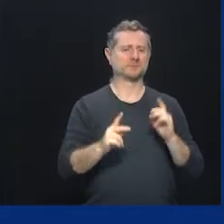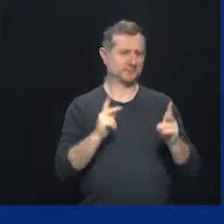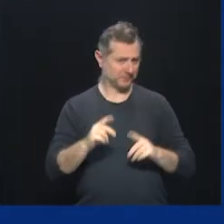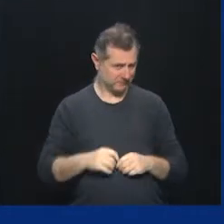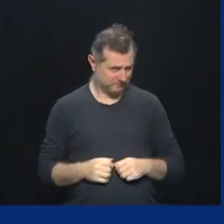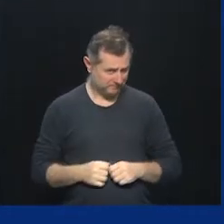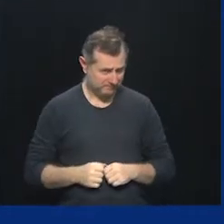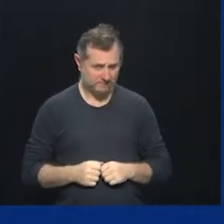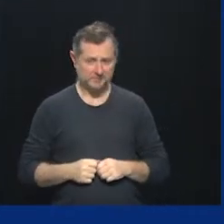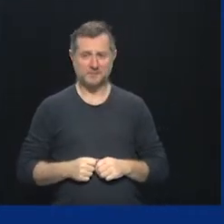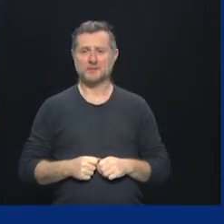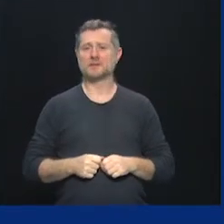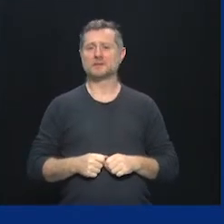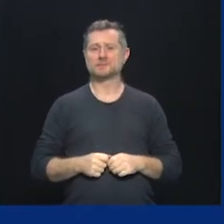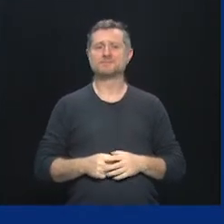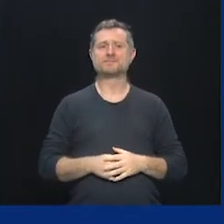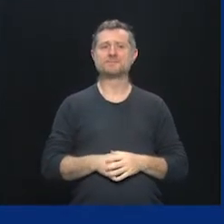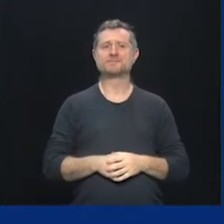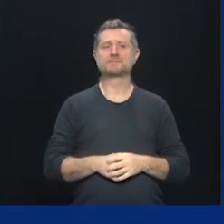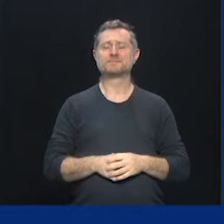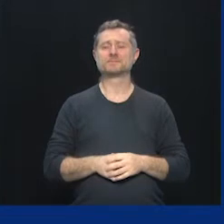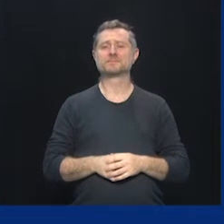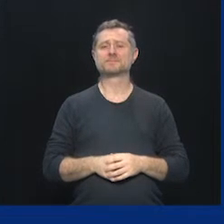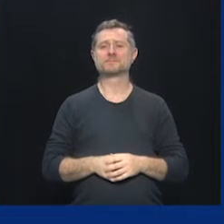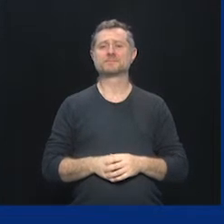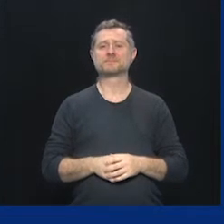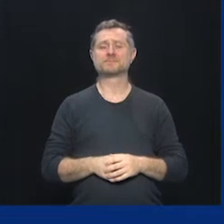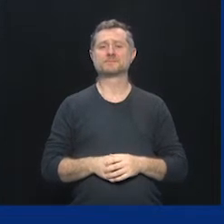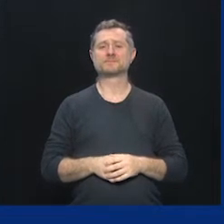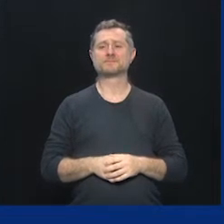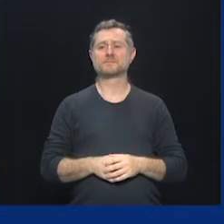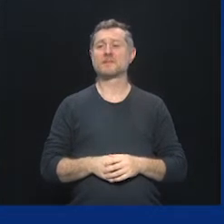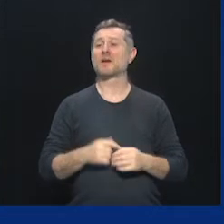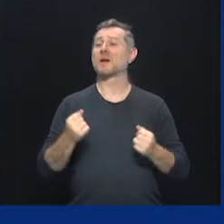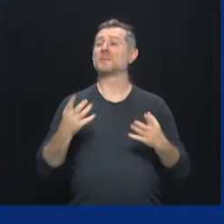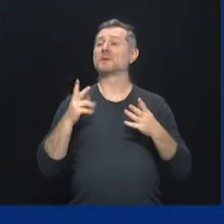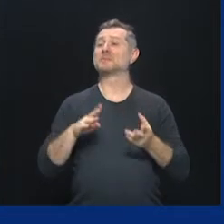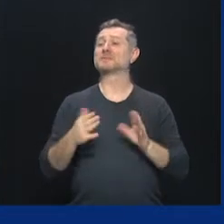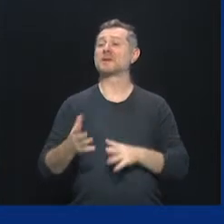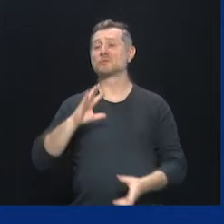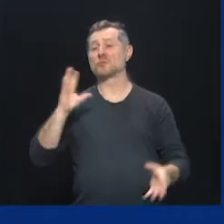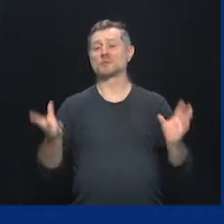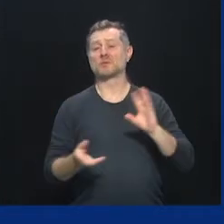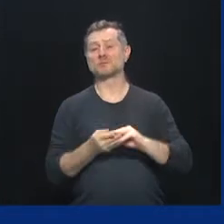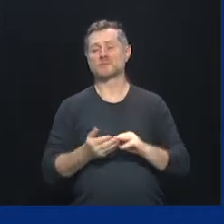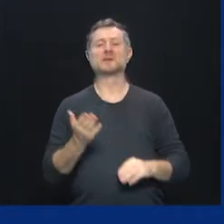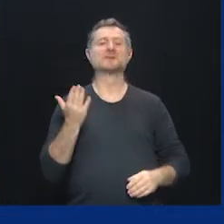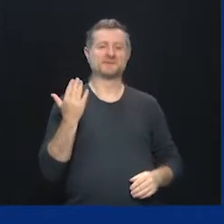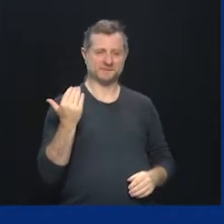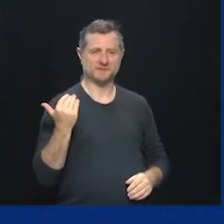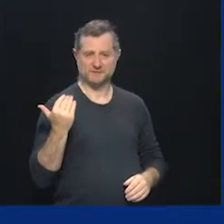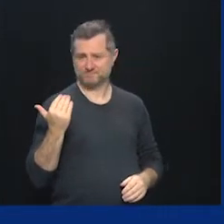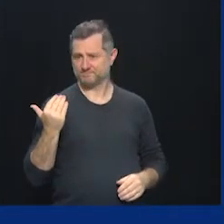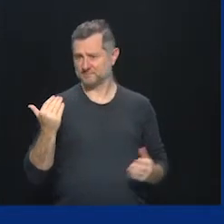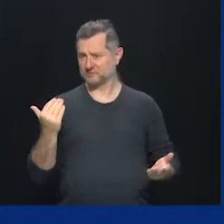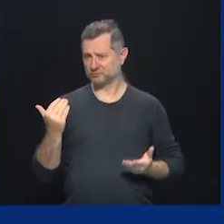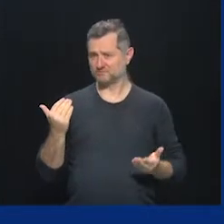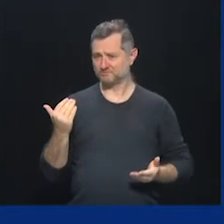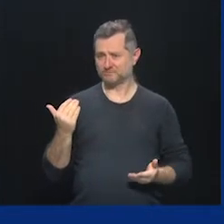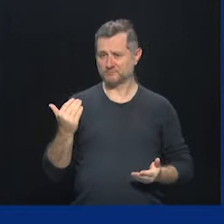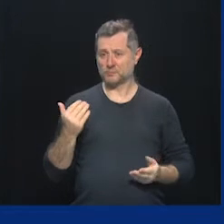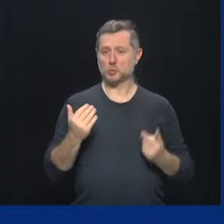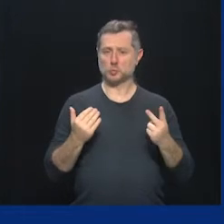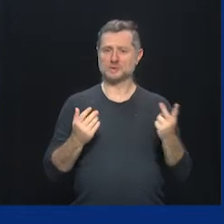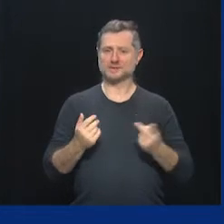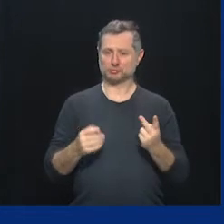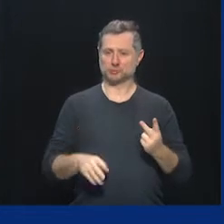night. The deaths that have been confirmed would be 15. We have 2 right here in